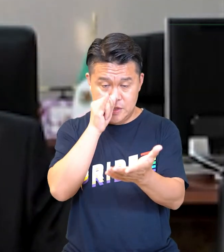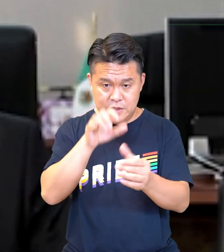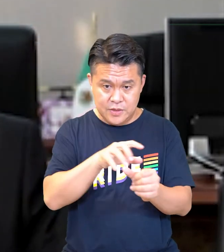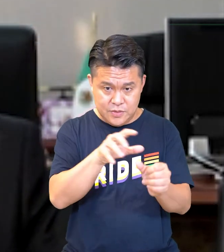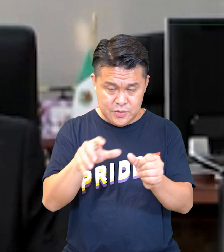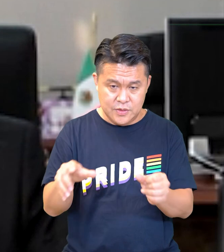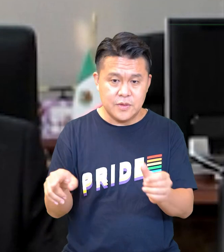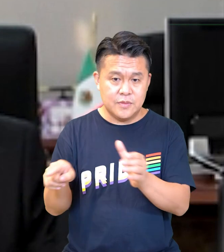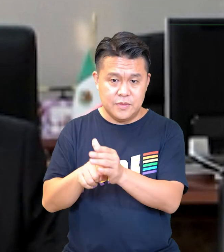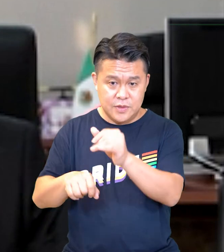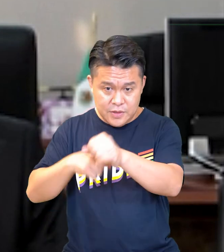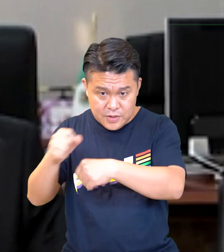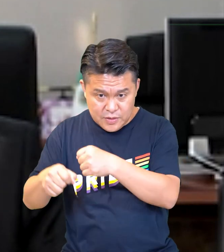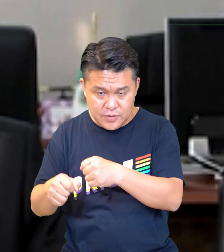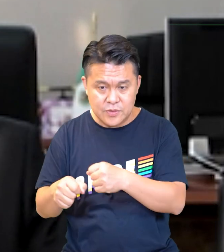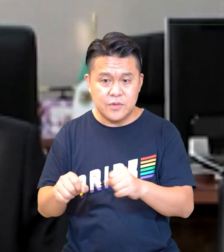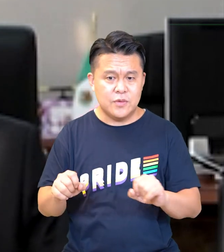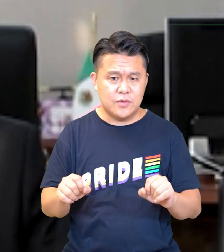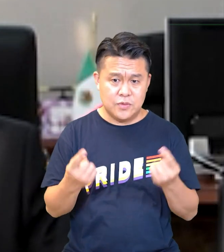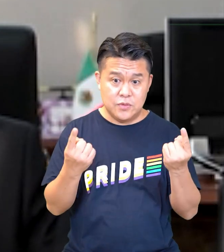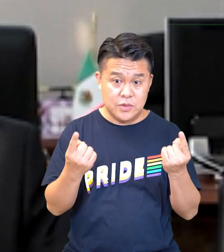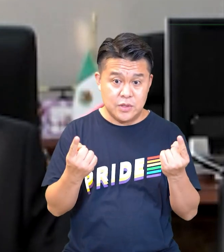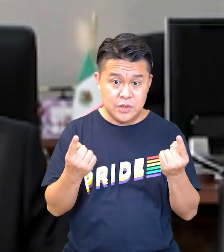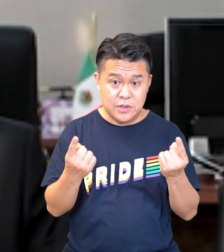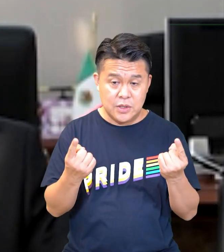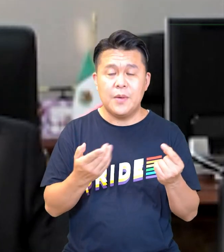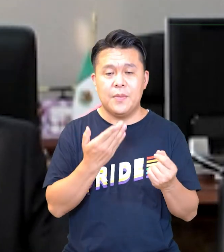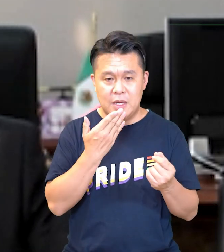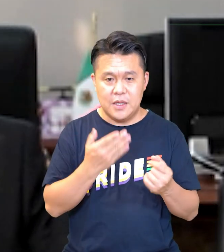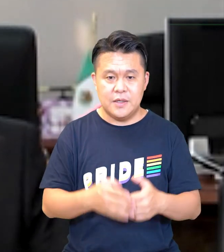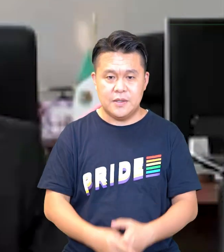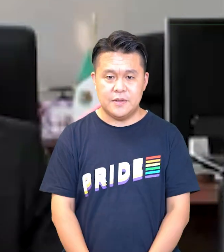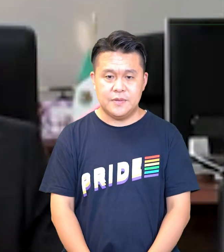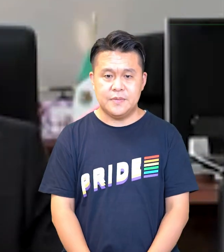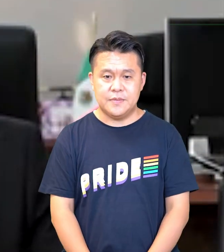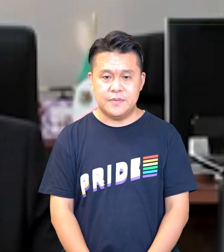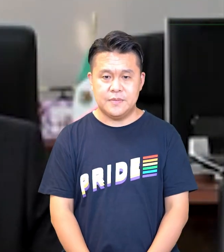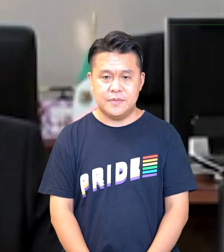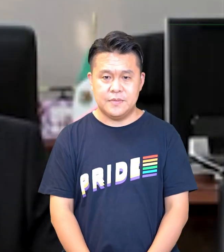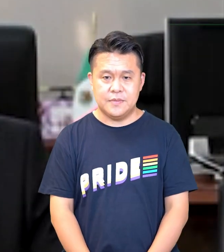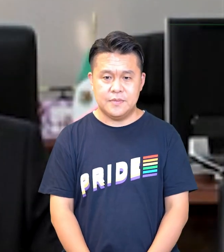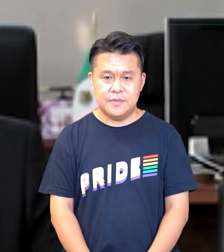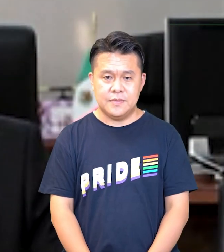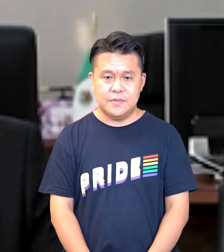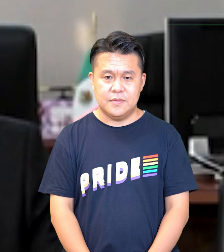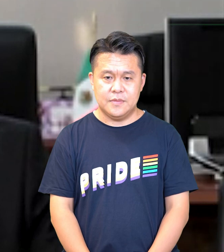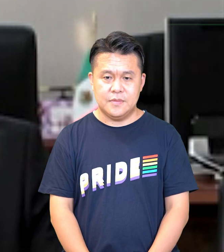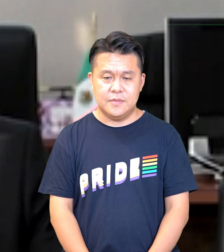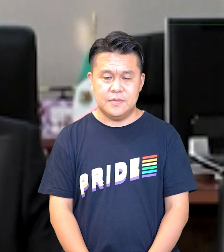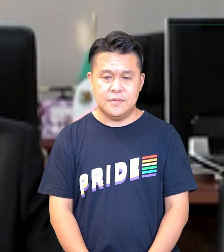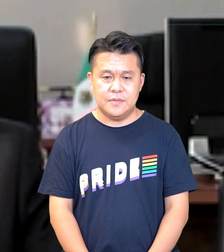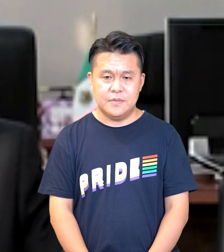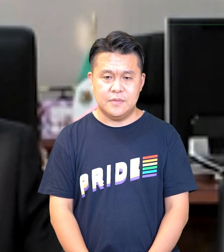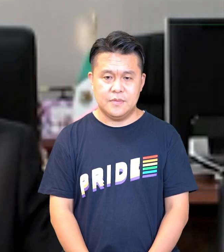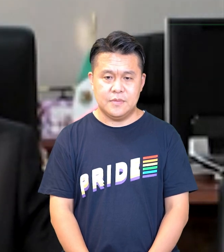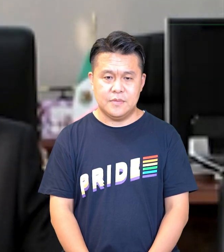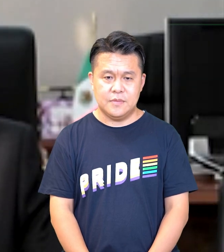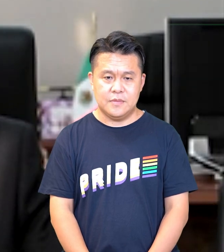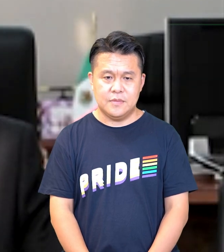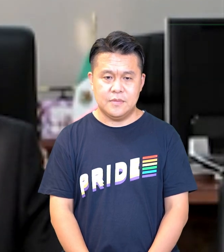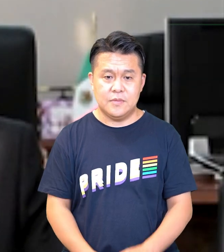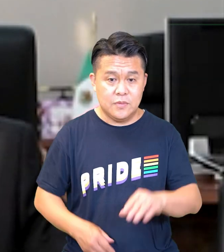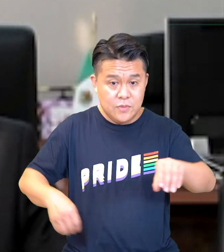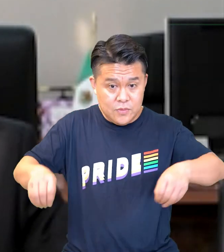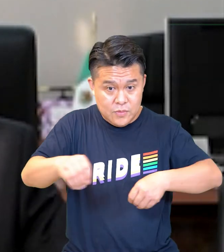not incompatible with the freedom of speech, which is also protected by our constitution. On